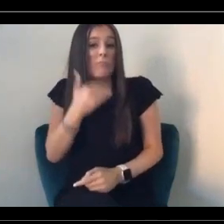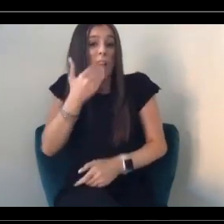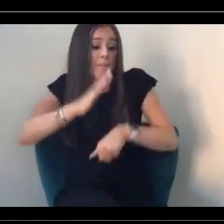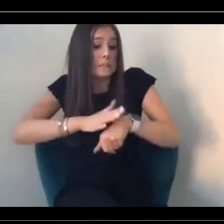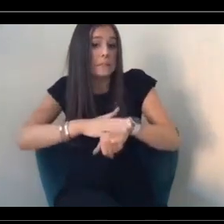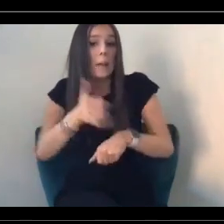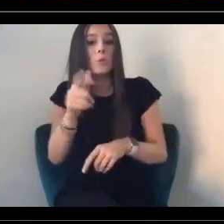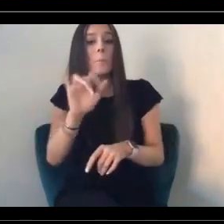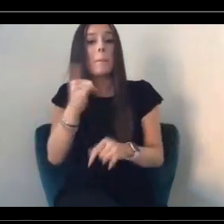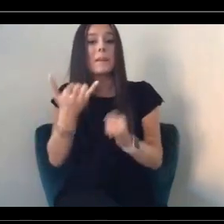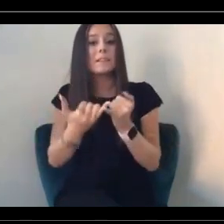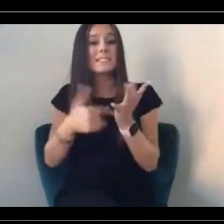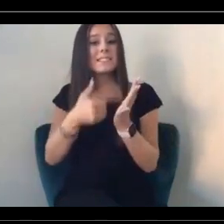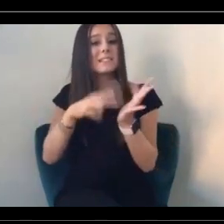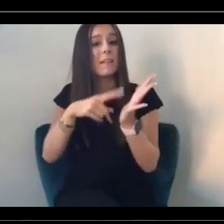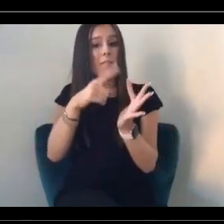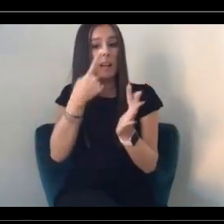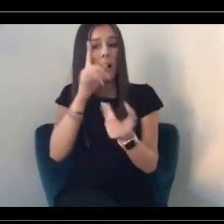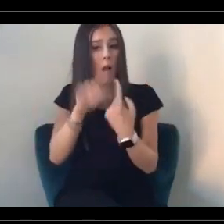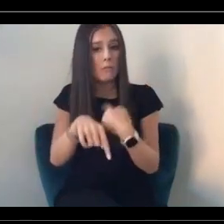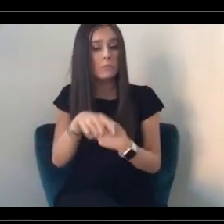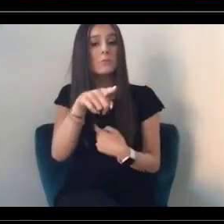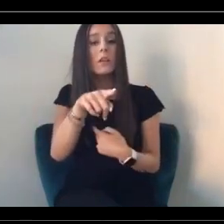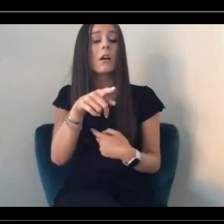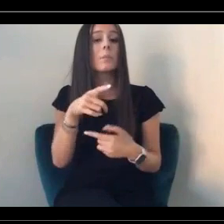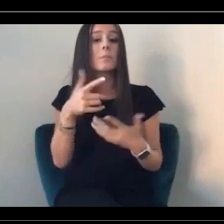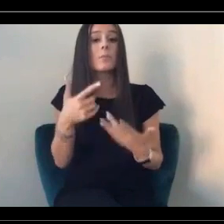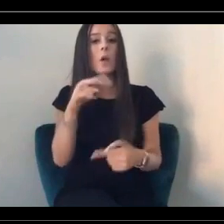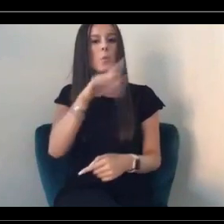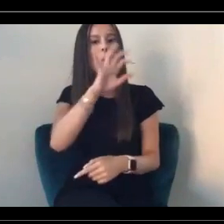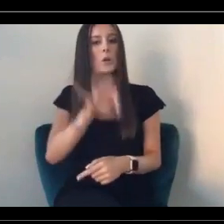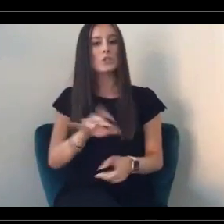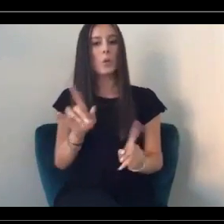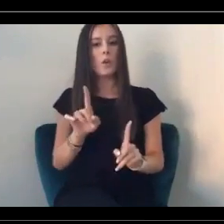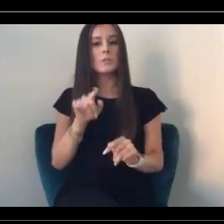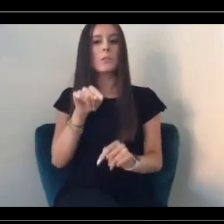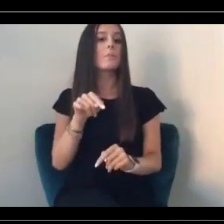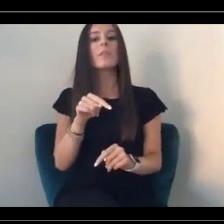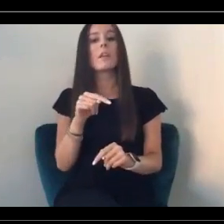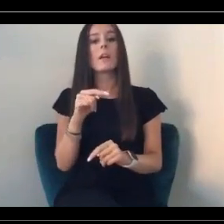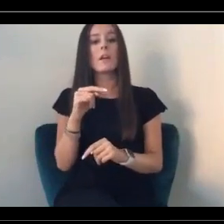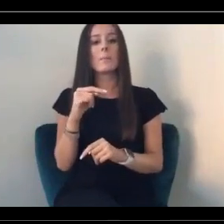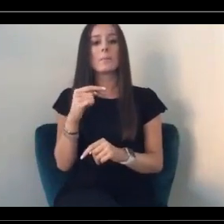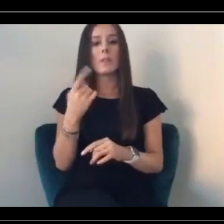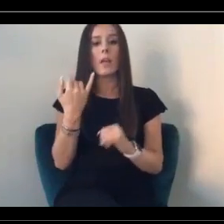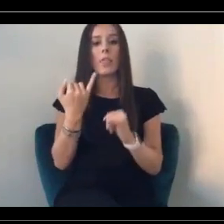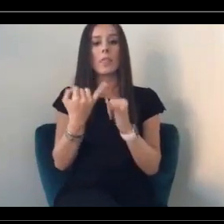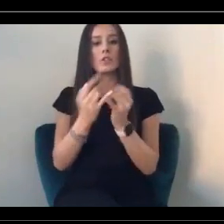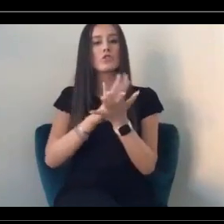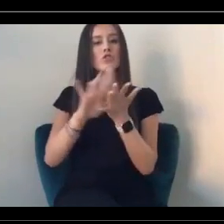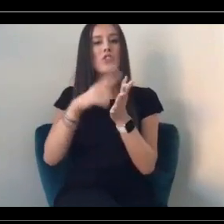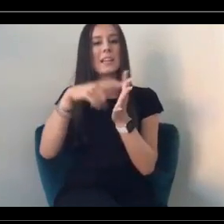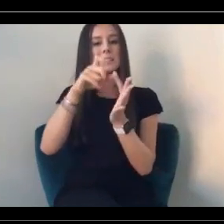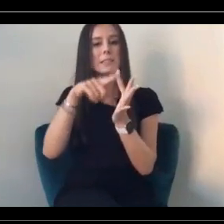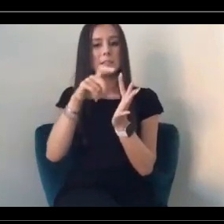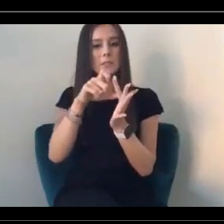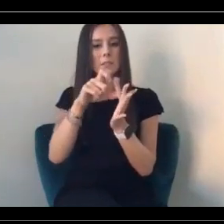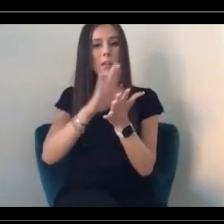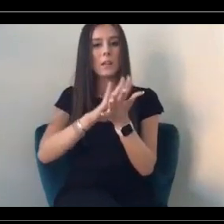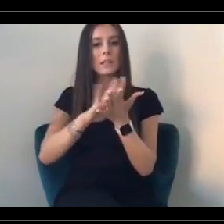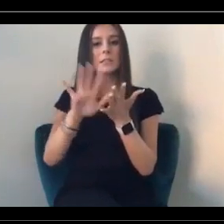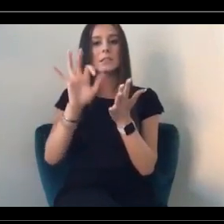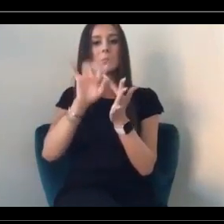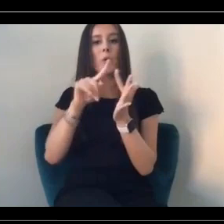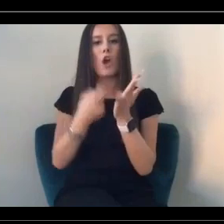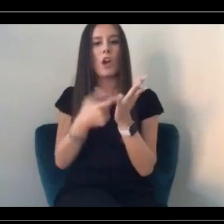this. And this question says, what is the shaded spur of permanent acquisition through the children's play park